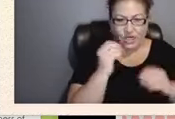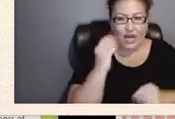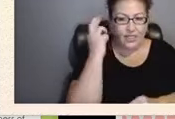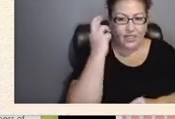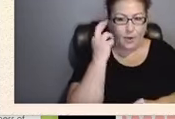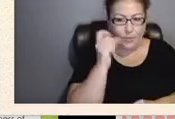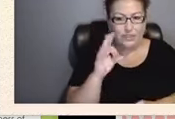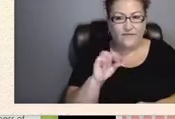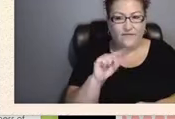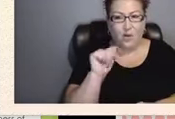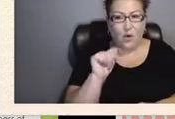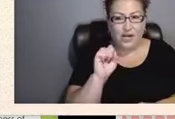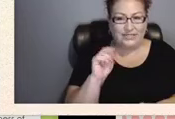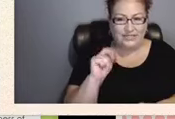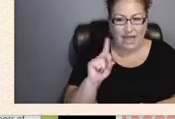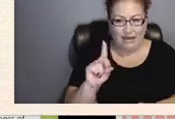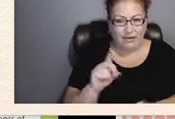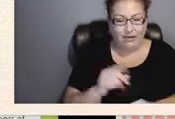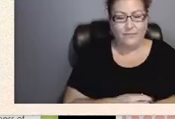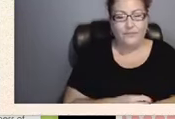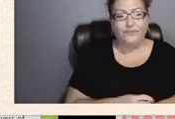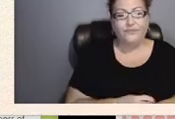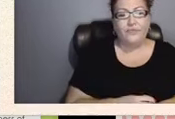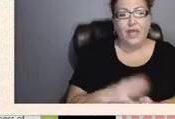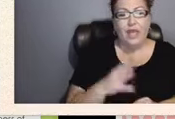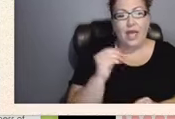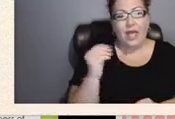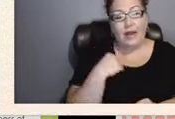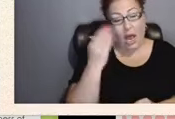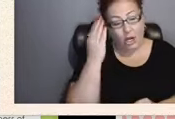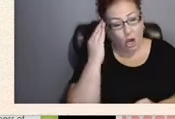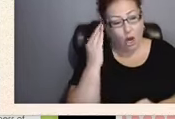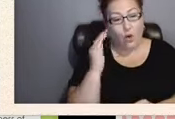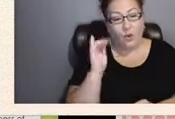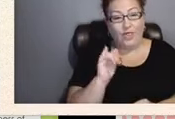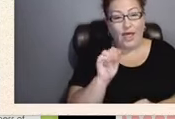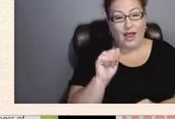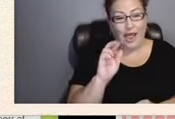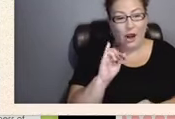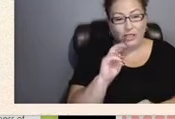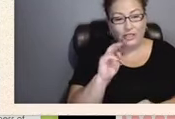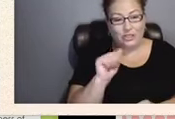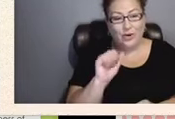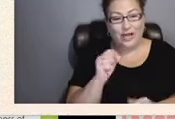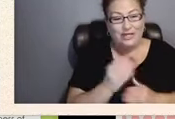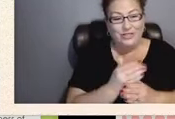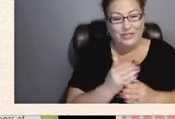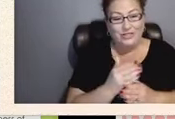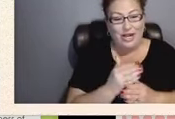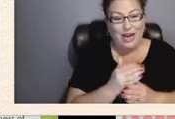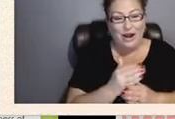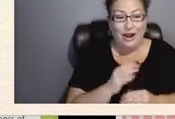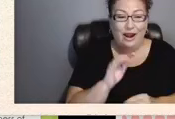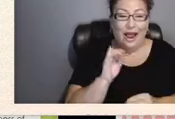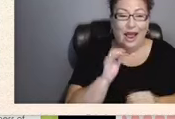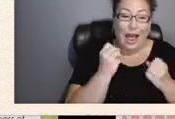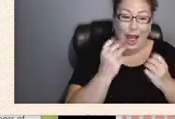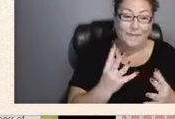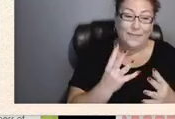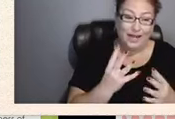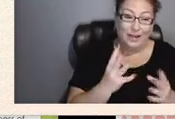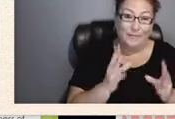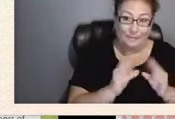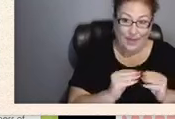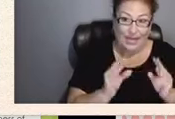Stand. And I know Arizona can share the sentiment of how many meetings and